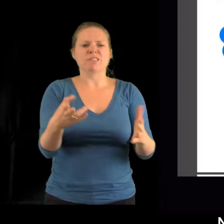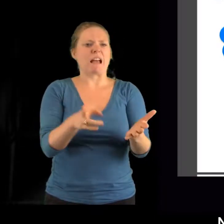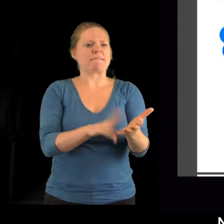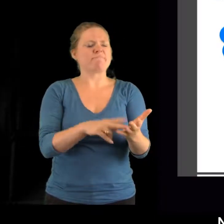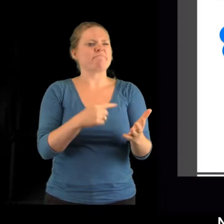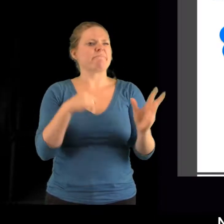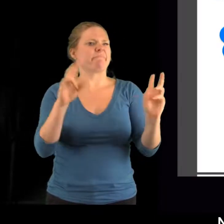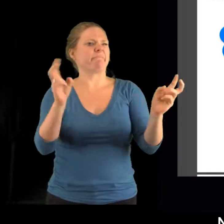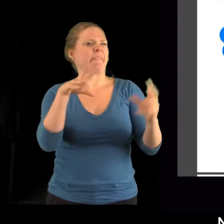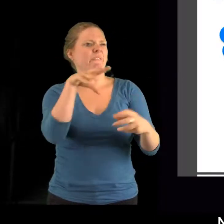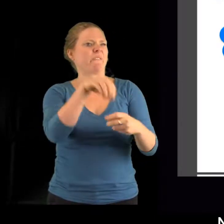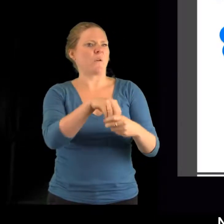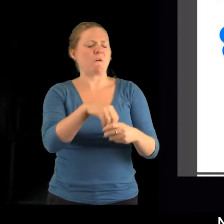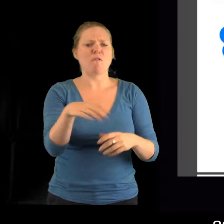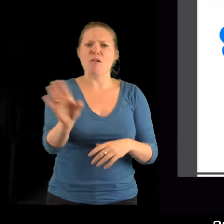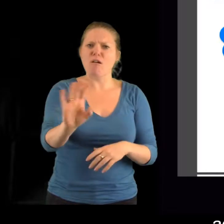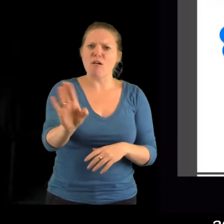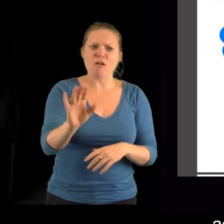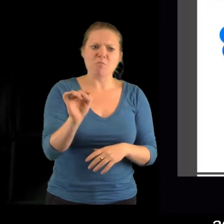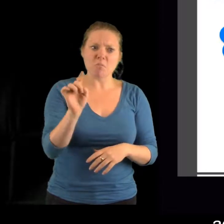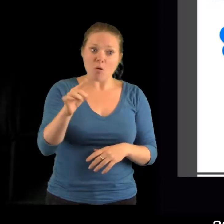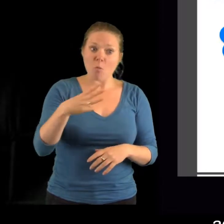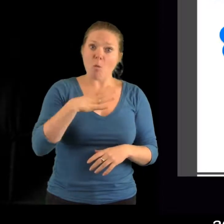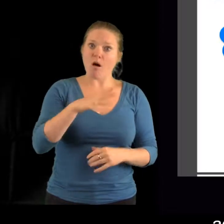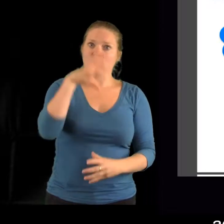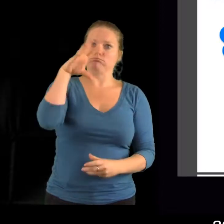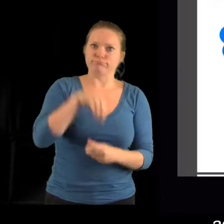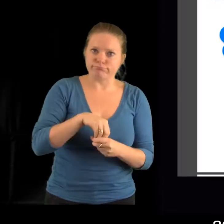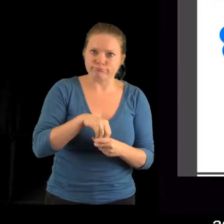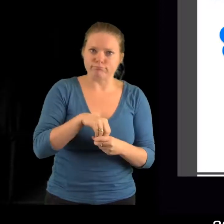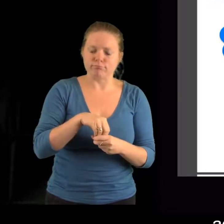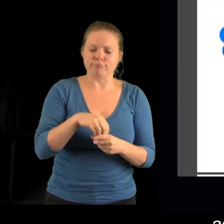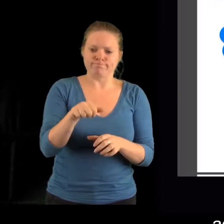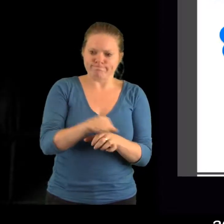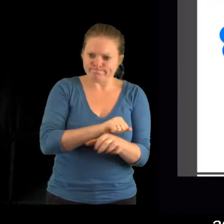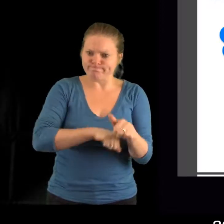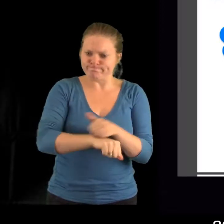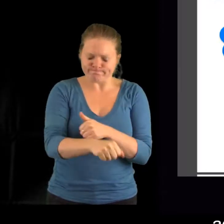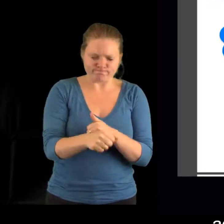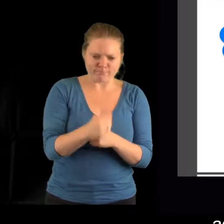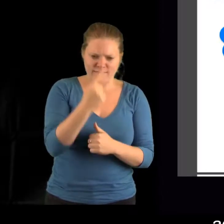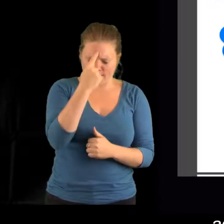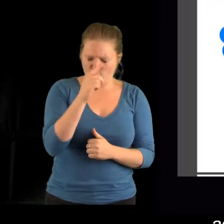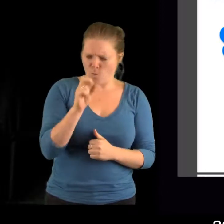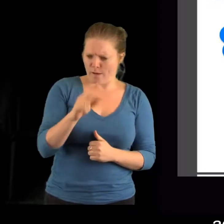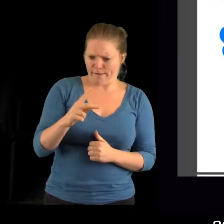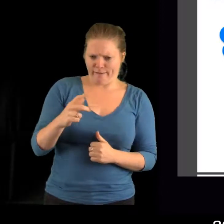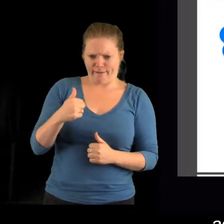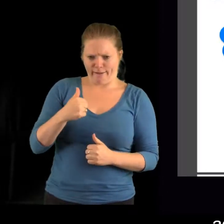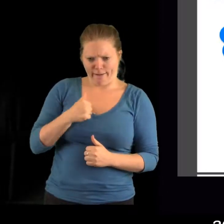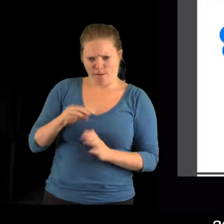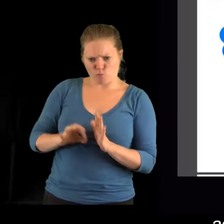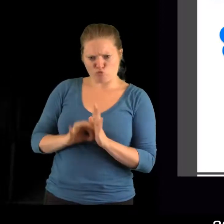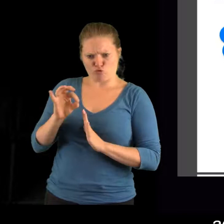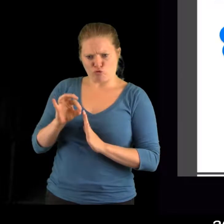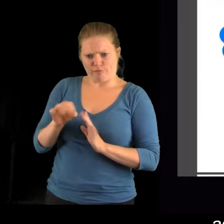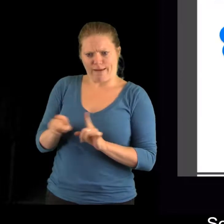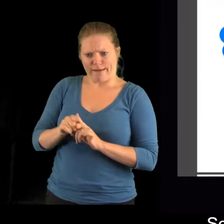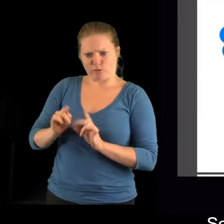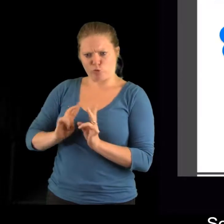to personally actively try to improve your own practice as well as better the profession